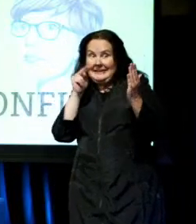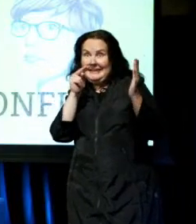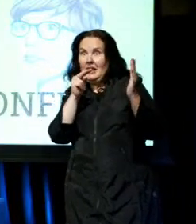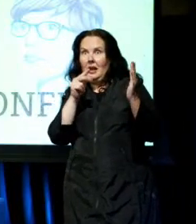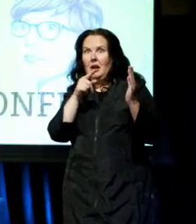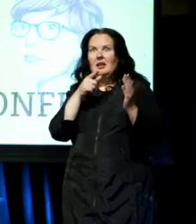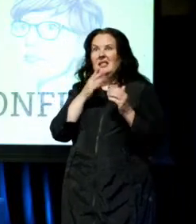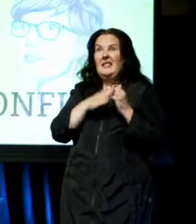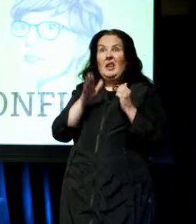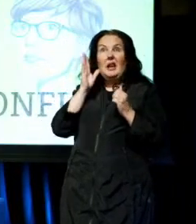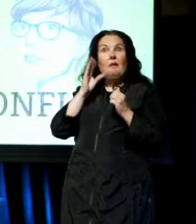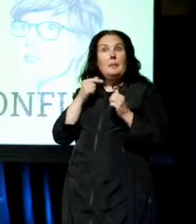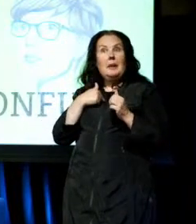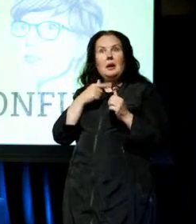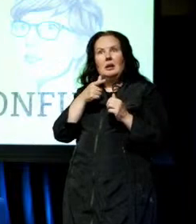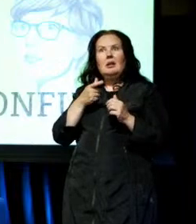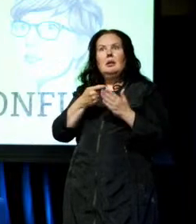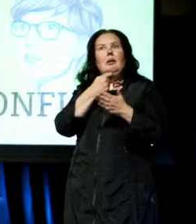money.